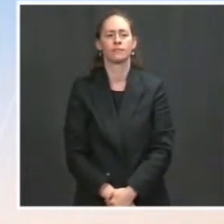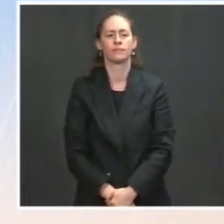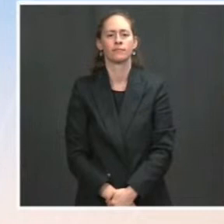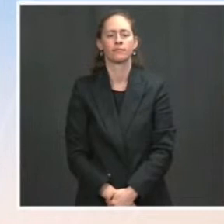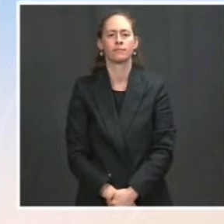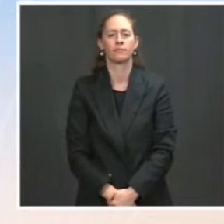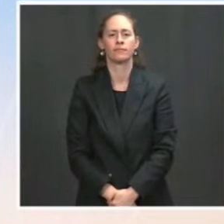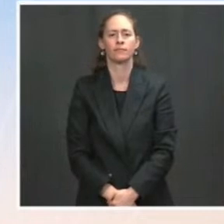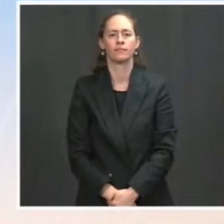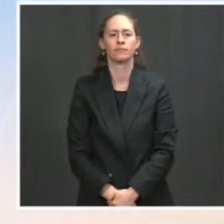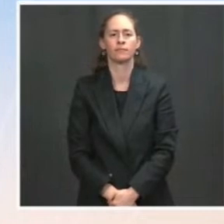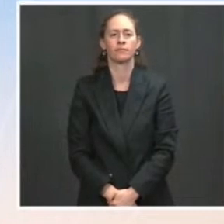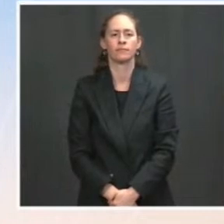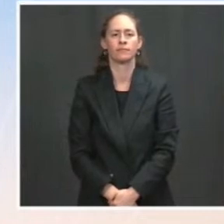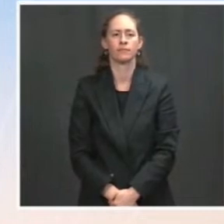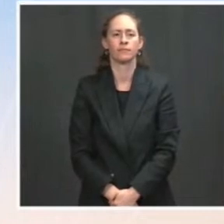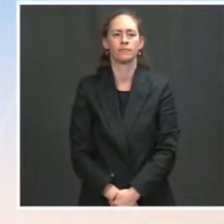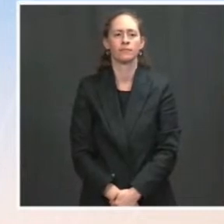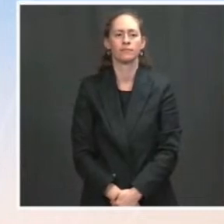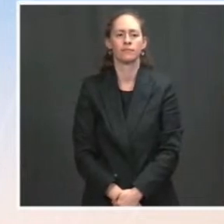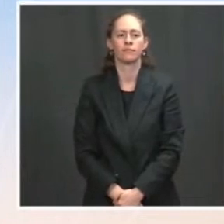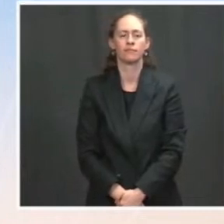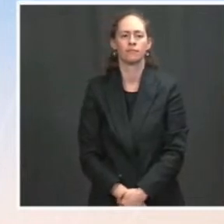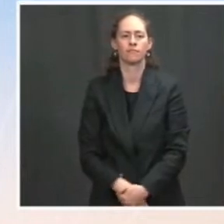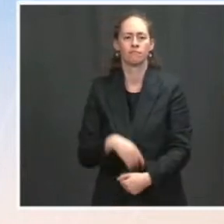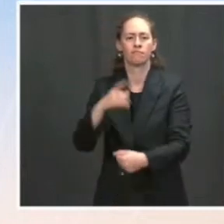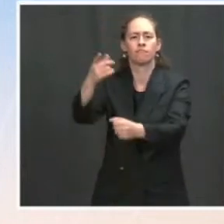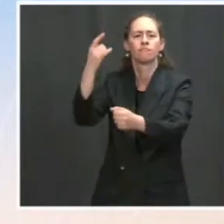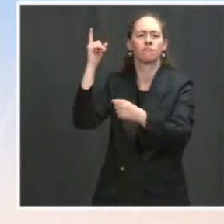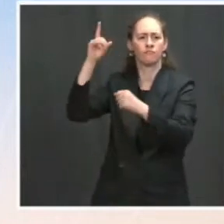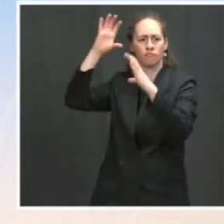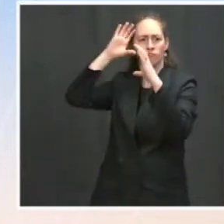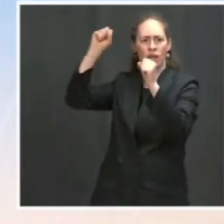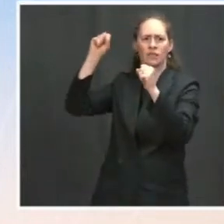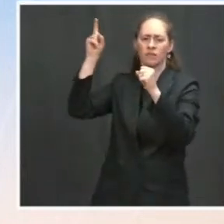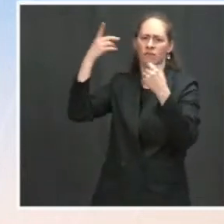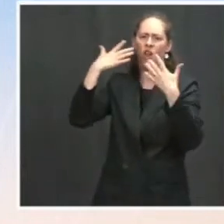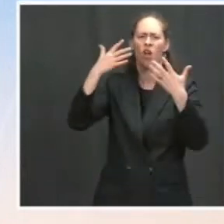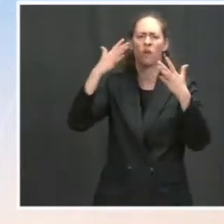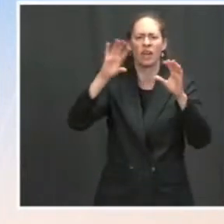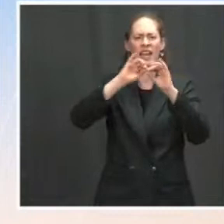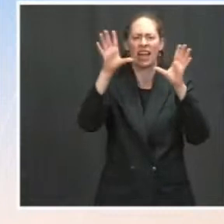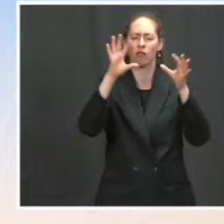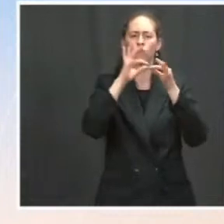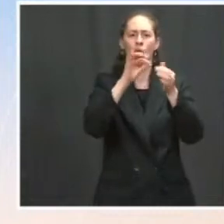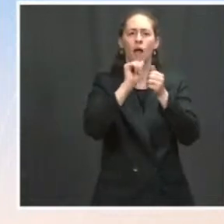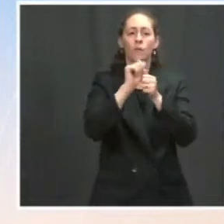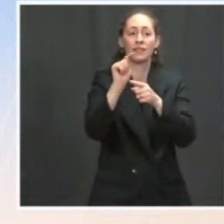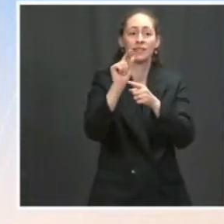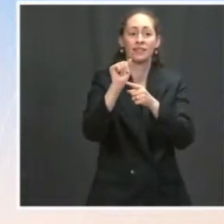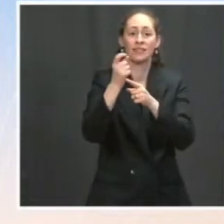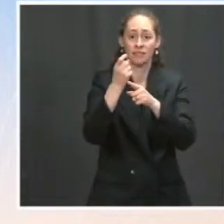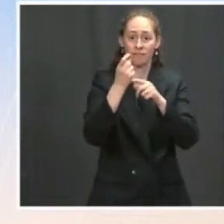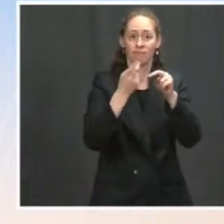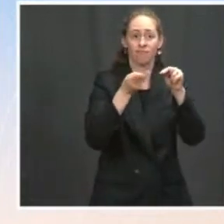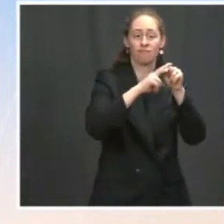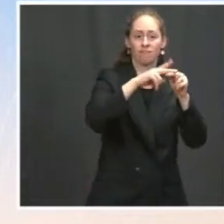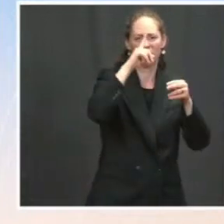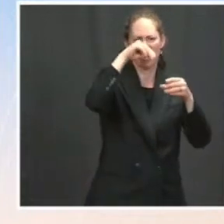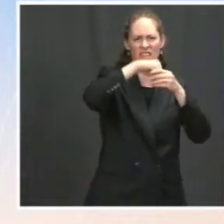making very clear his view on the merits of the corporate tax increase, and the White House has rejected user fees as paid-fors. Bless you,